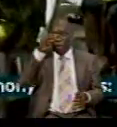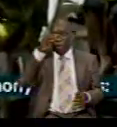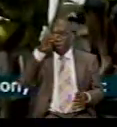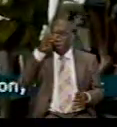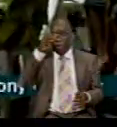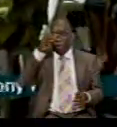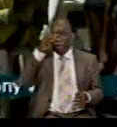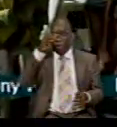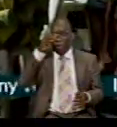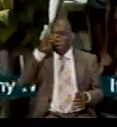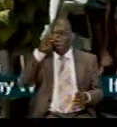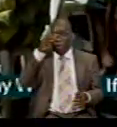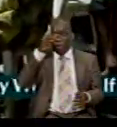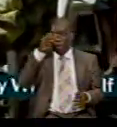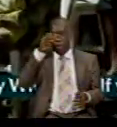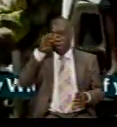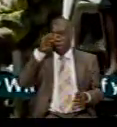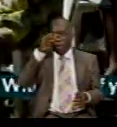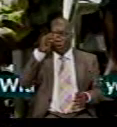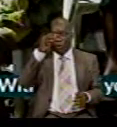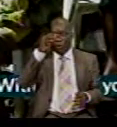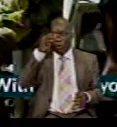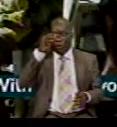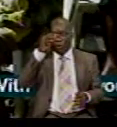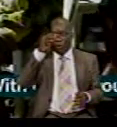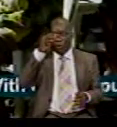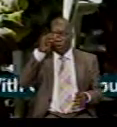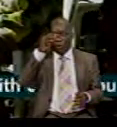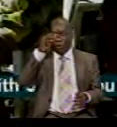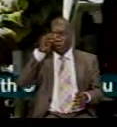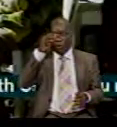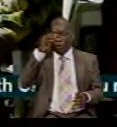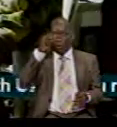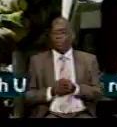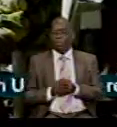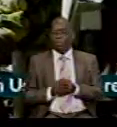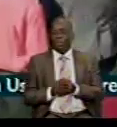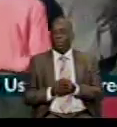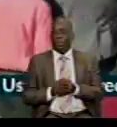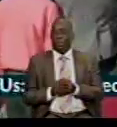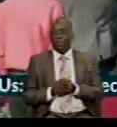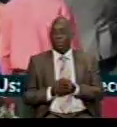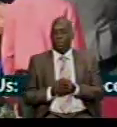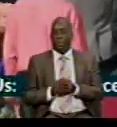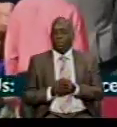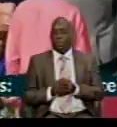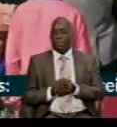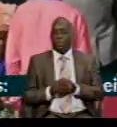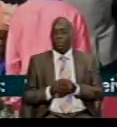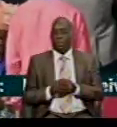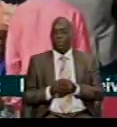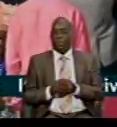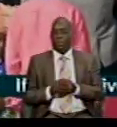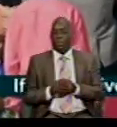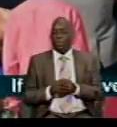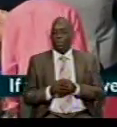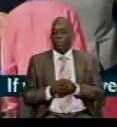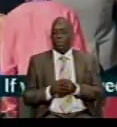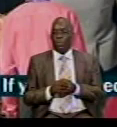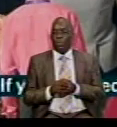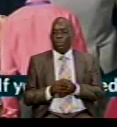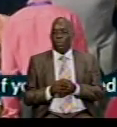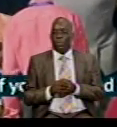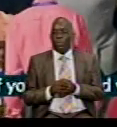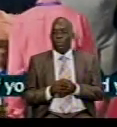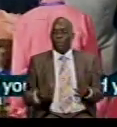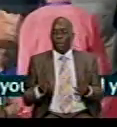get that? It is now left and right. Maintenant, c'est à gauche et c'est à droite. Now I'm expecting front and back.